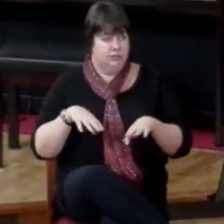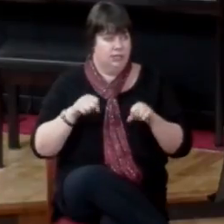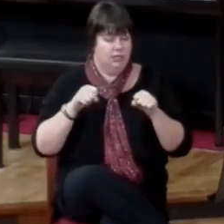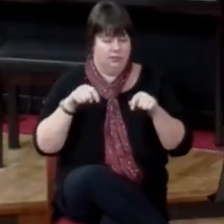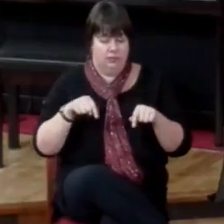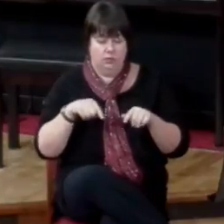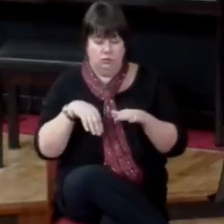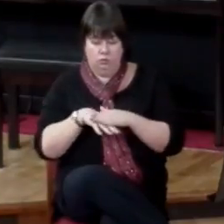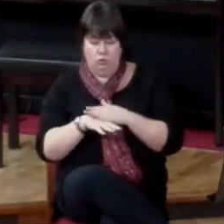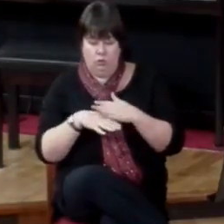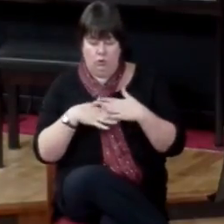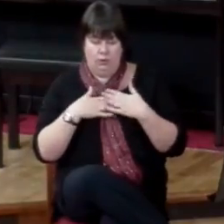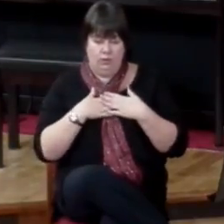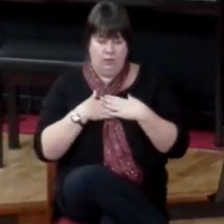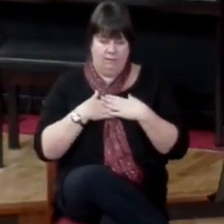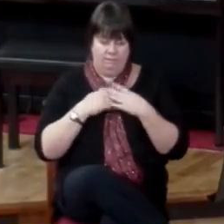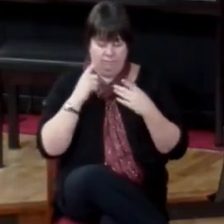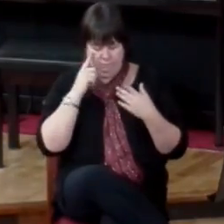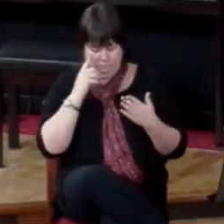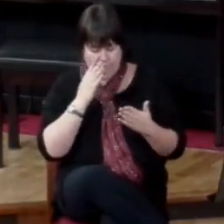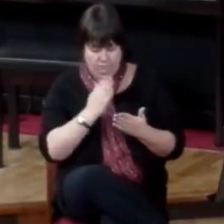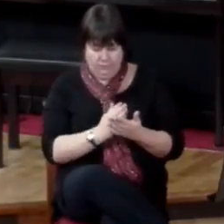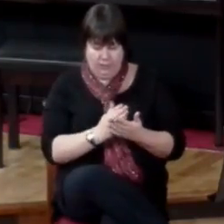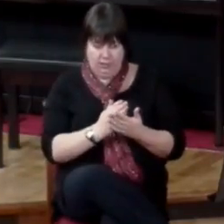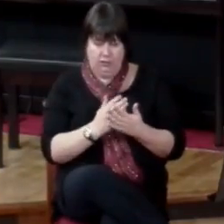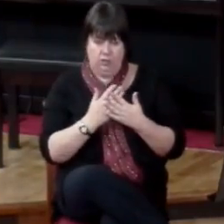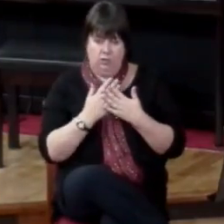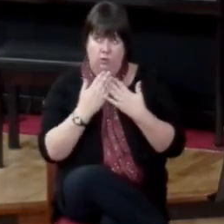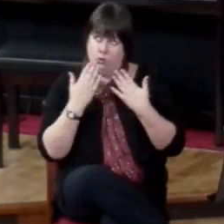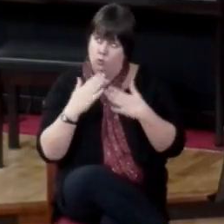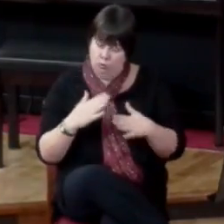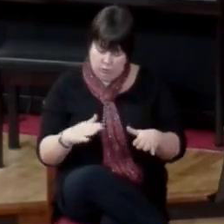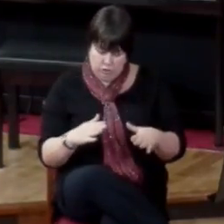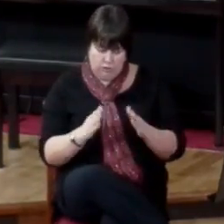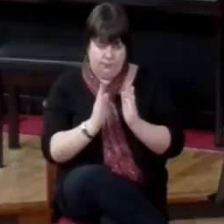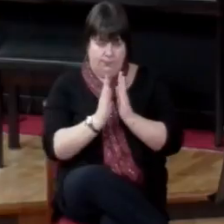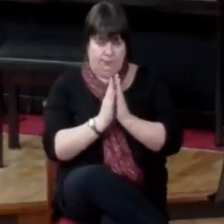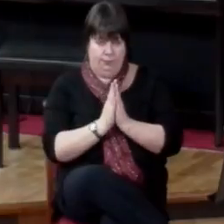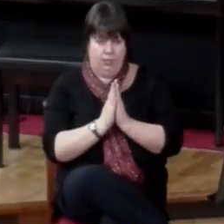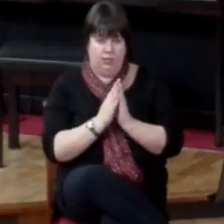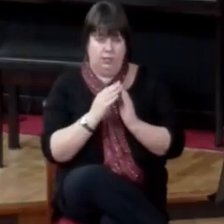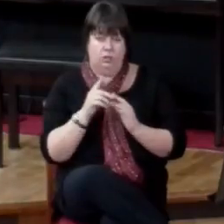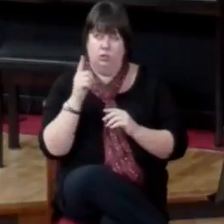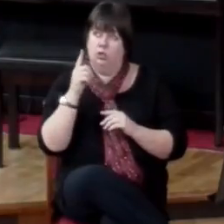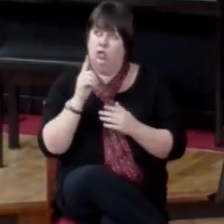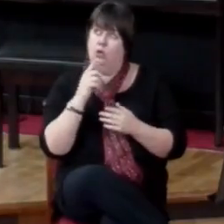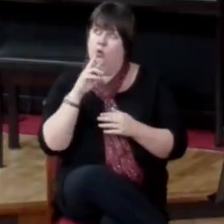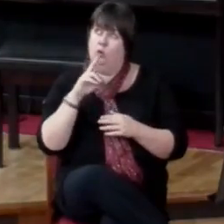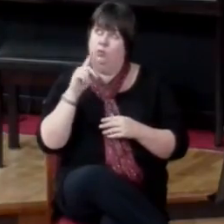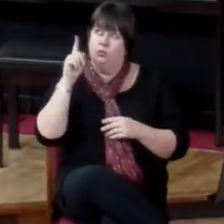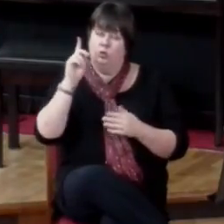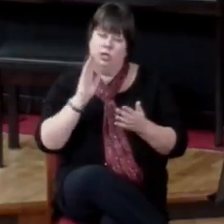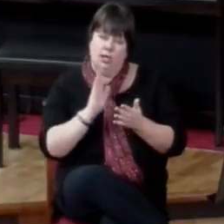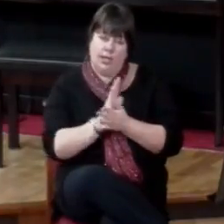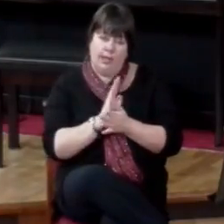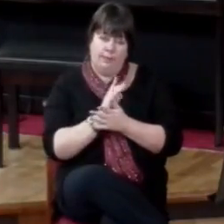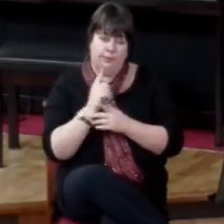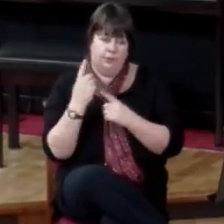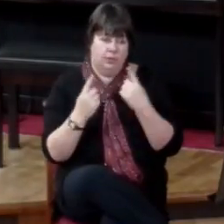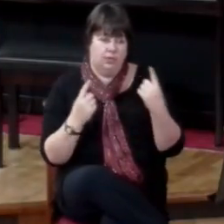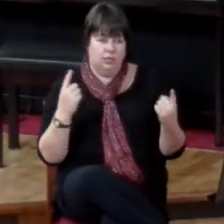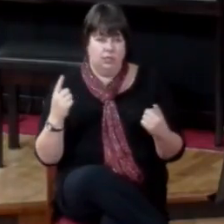and faith, worship and prayer, may you be pleased with the service we offer and